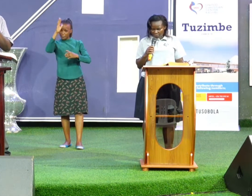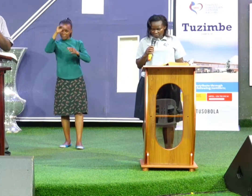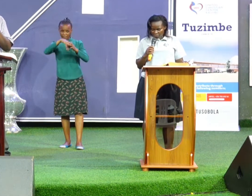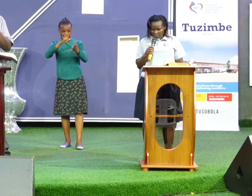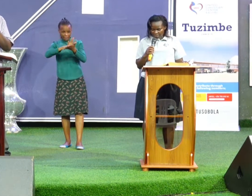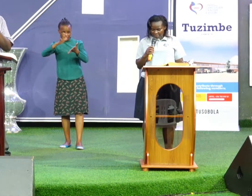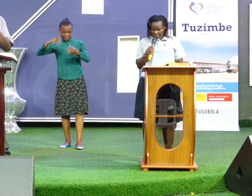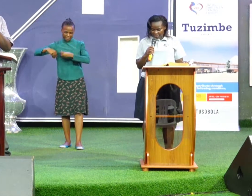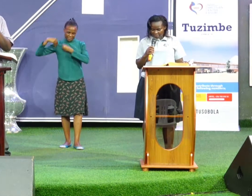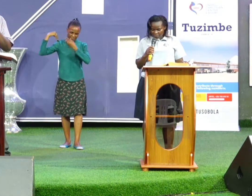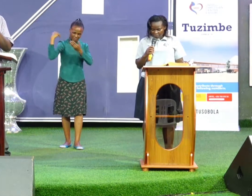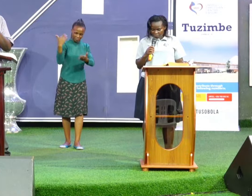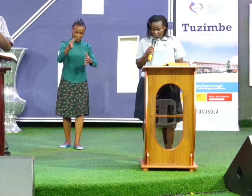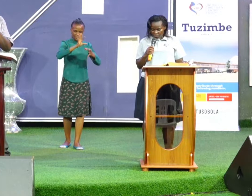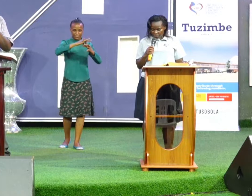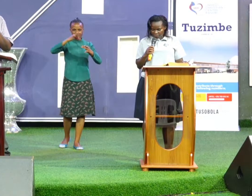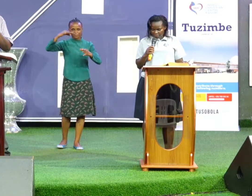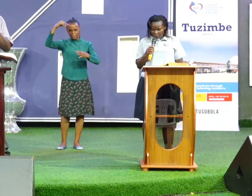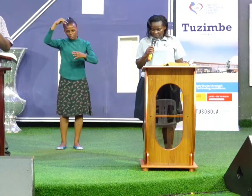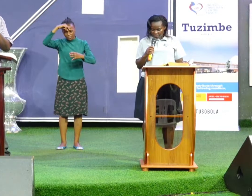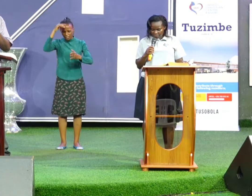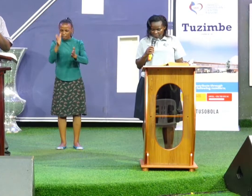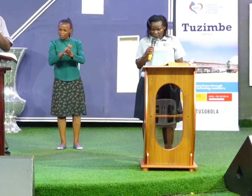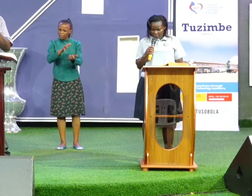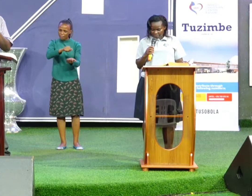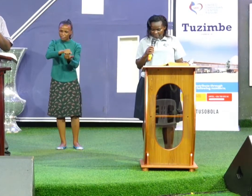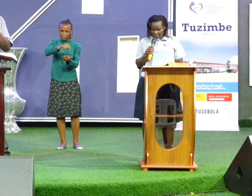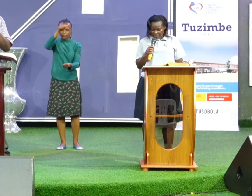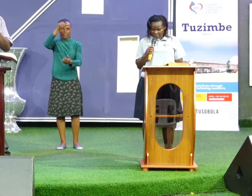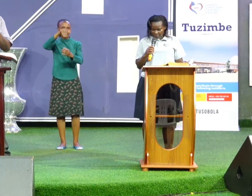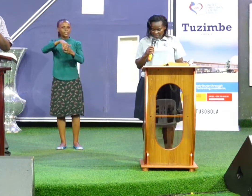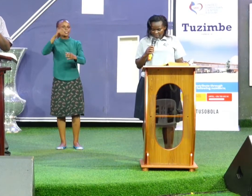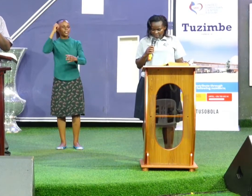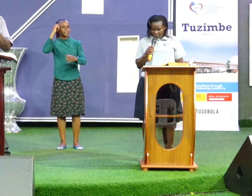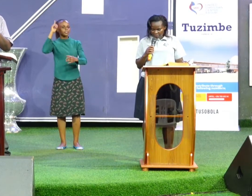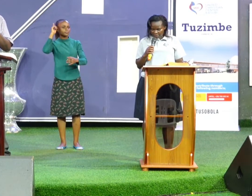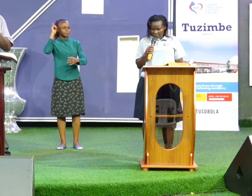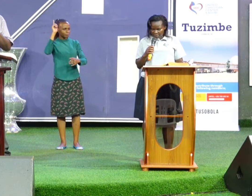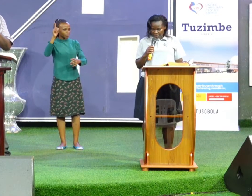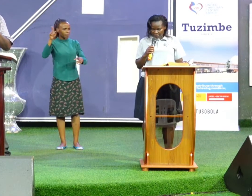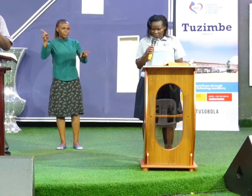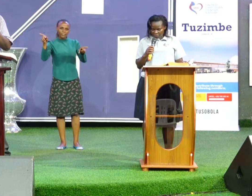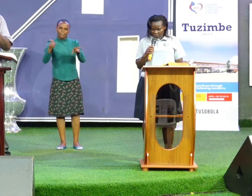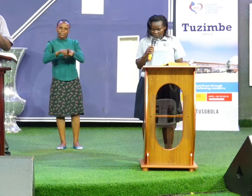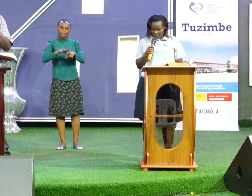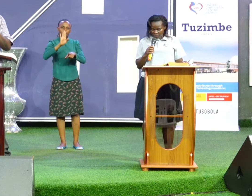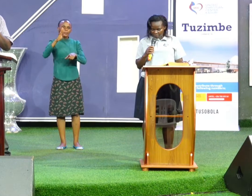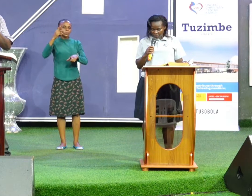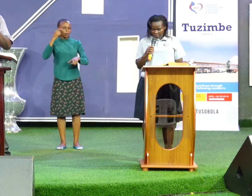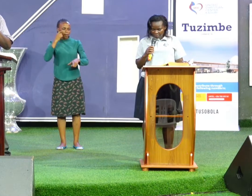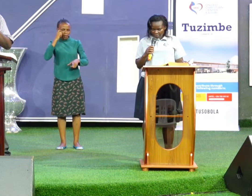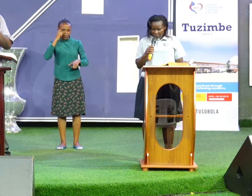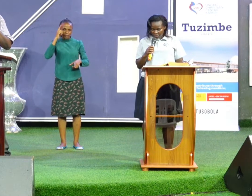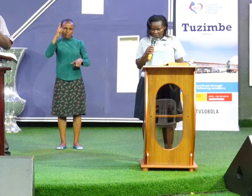abawe omwoyo ogw'amagezi n'ogw'okubikulirwa mu kutegeera ye, nga mumulisibwanga amaaso g'omutima